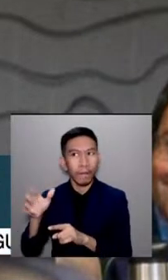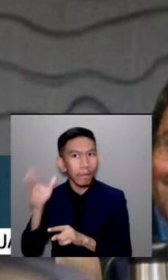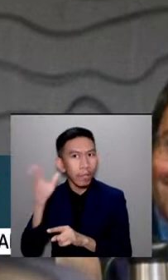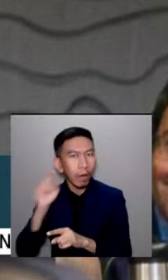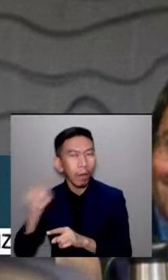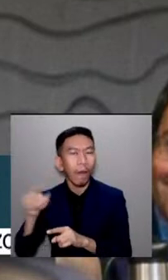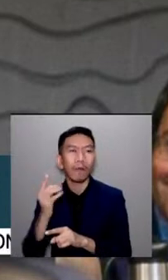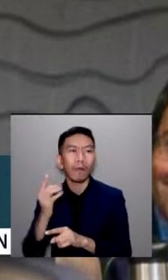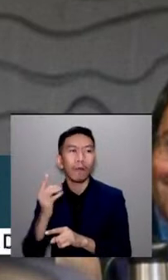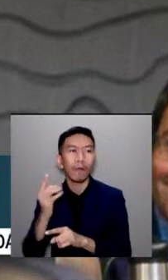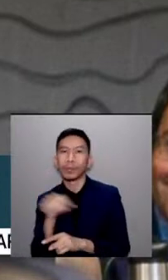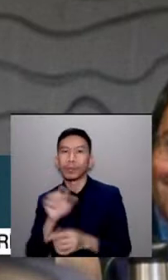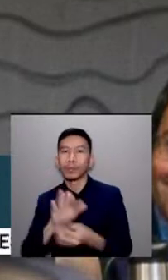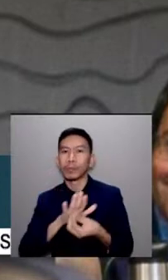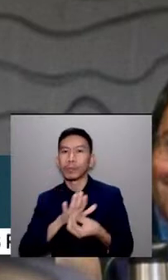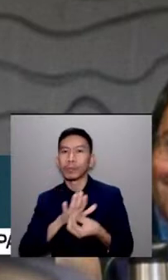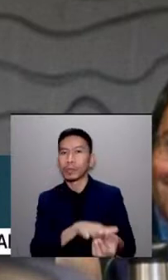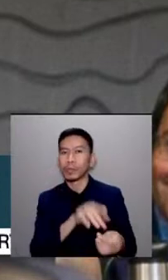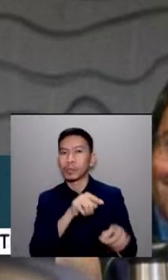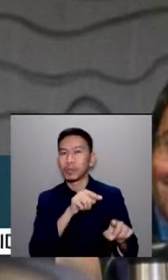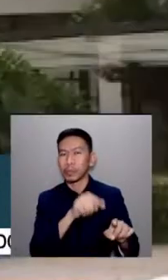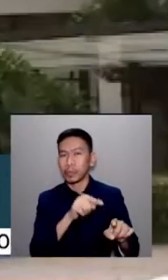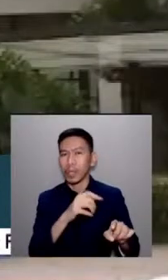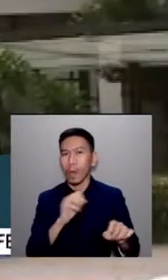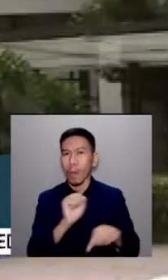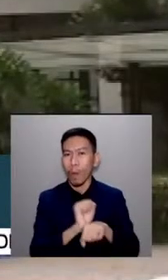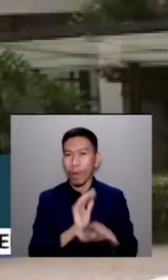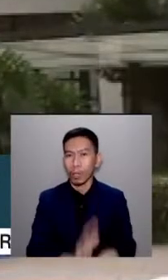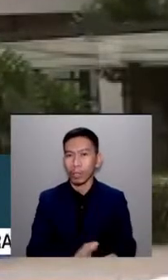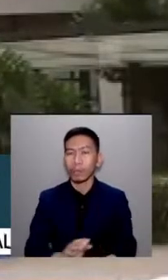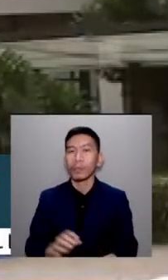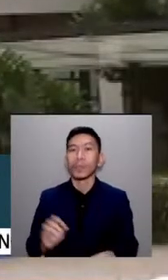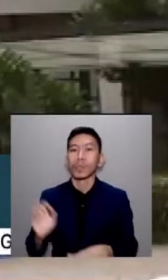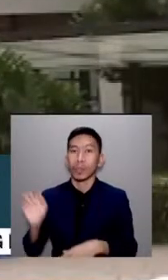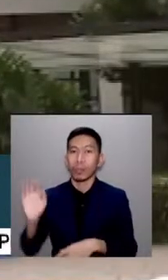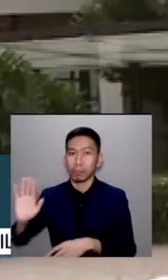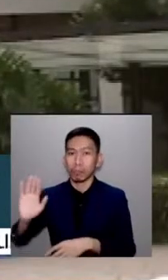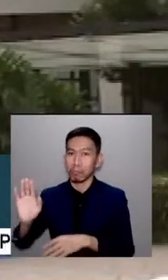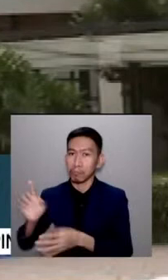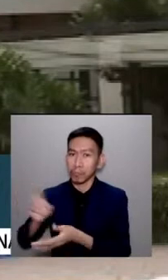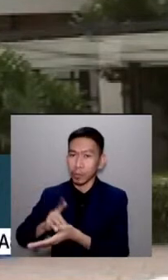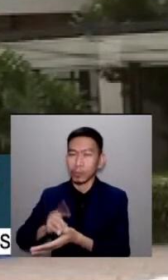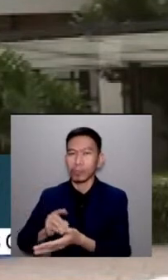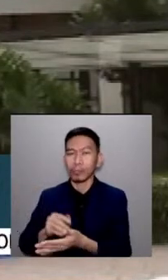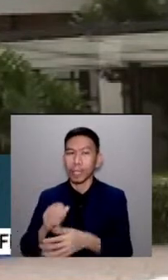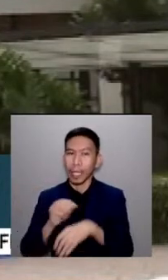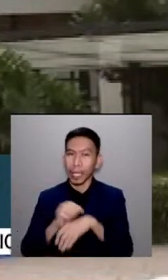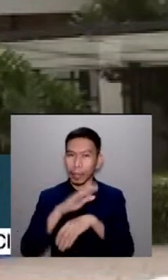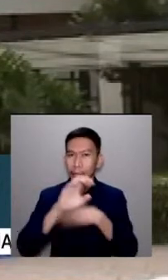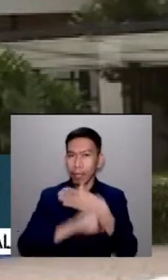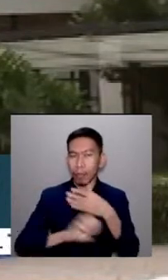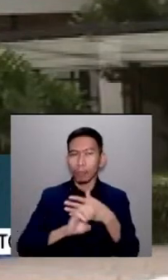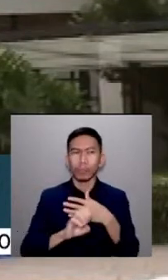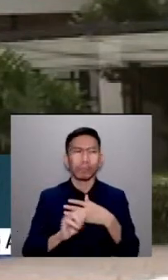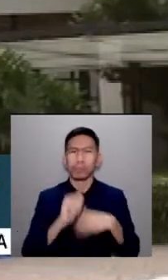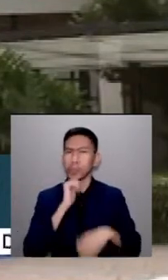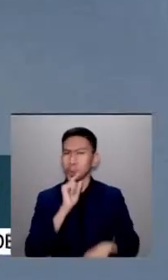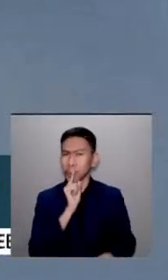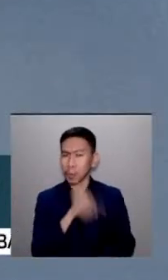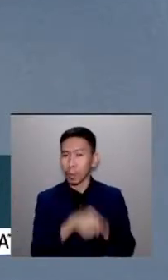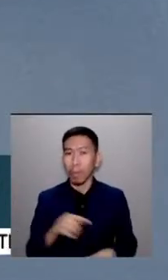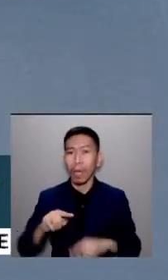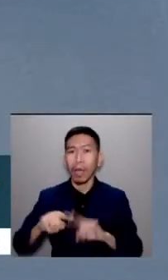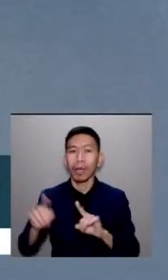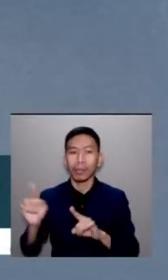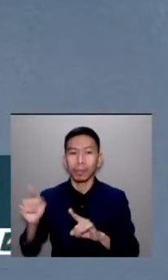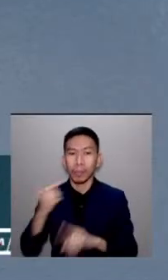racist comments on an employee. In an email to the media, Kasai denied the allegations. He, however, committed to make changes to ensure a